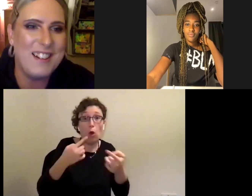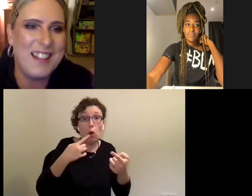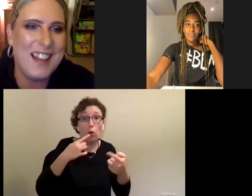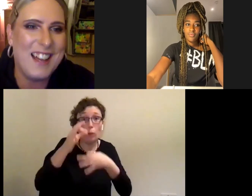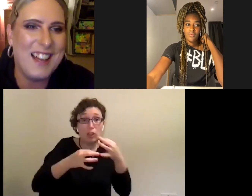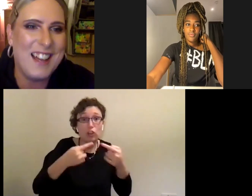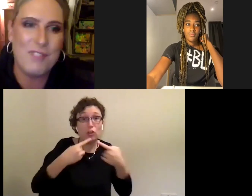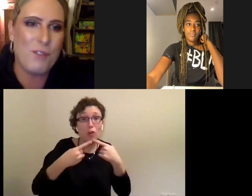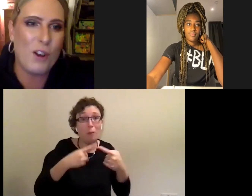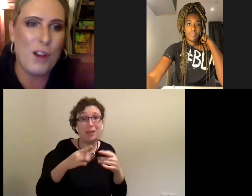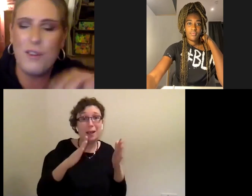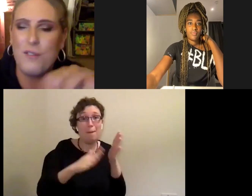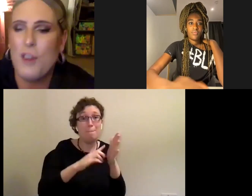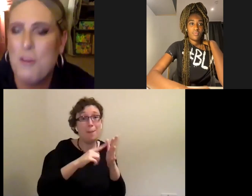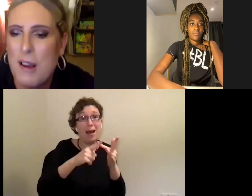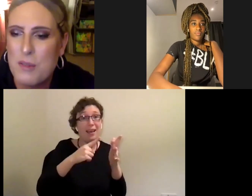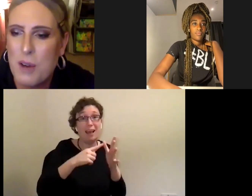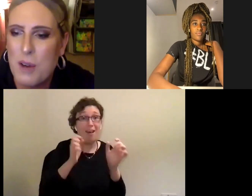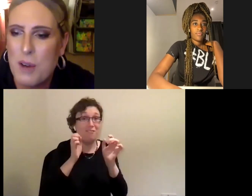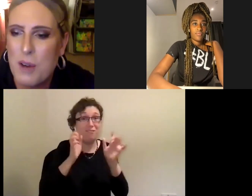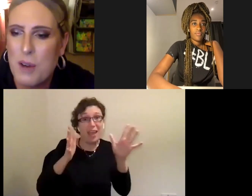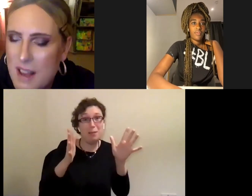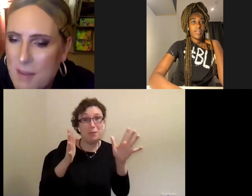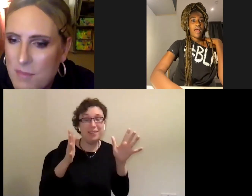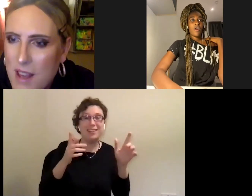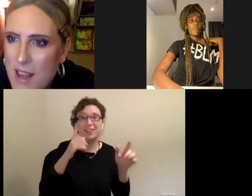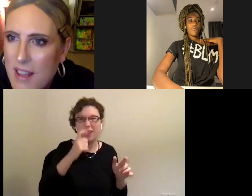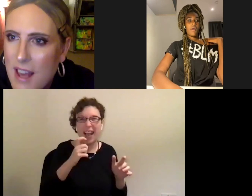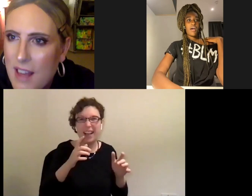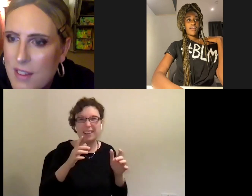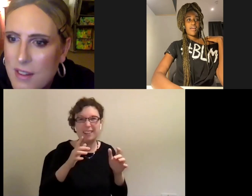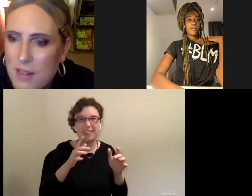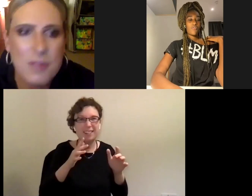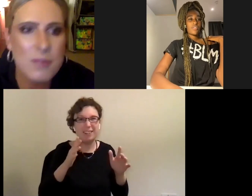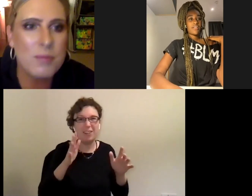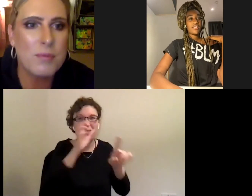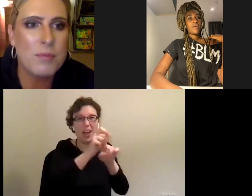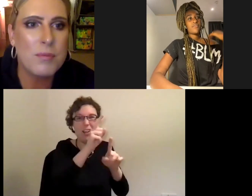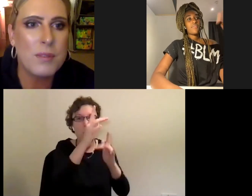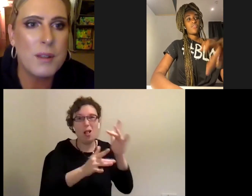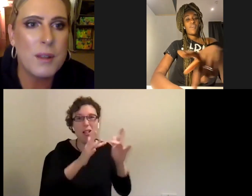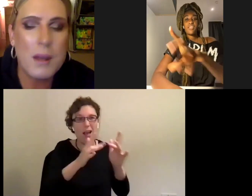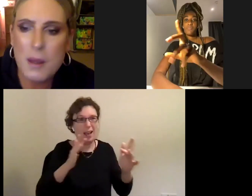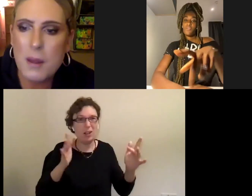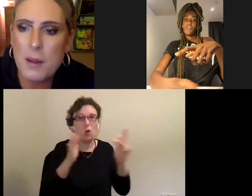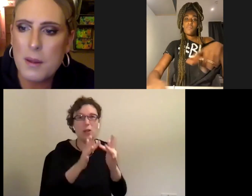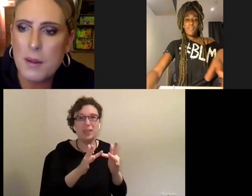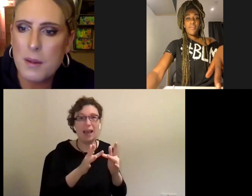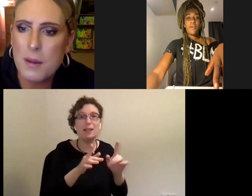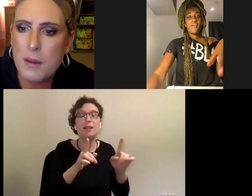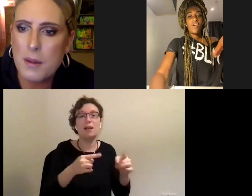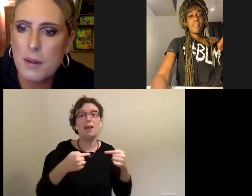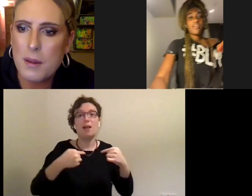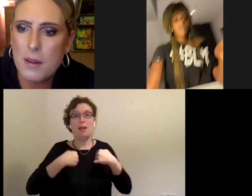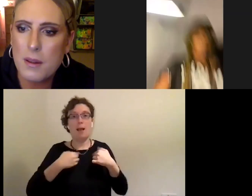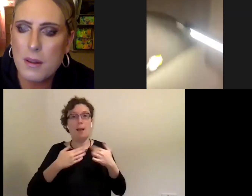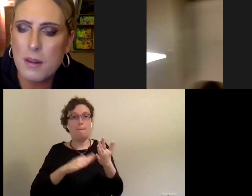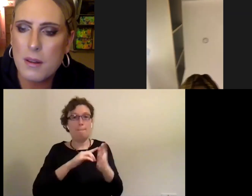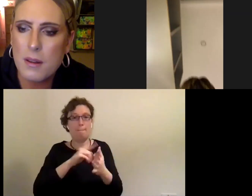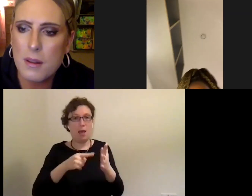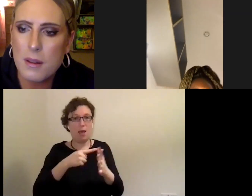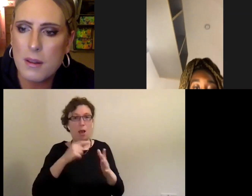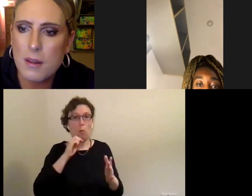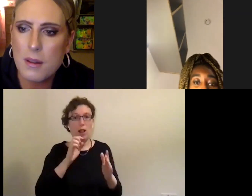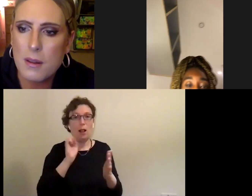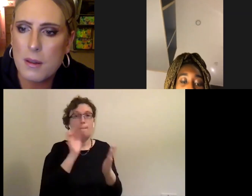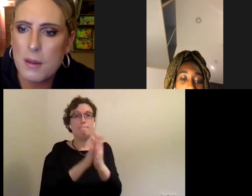and follow Maia's work. But I'll put my contact details and the Facebook group in the chat now. I'll literally just